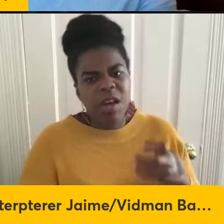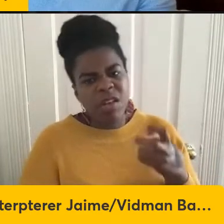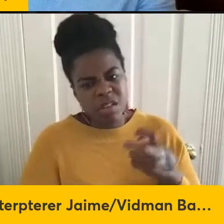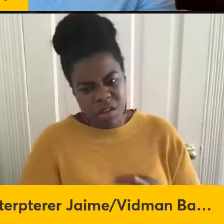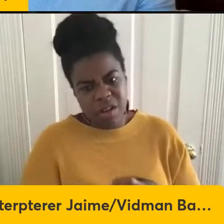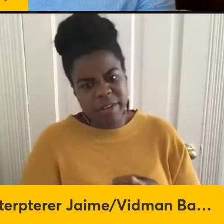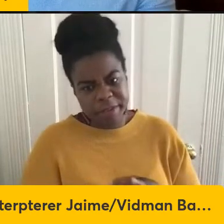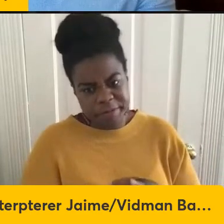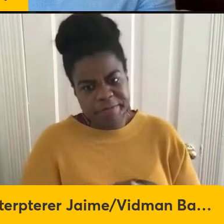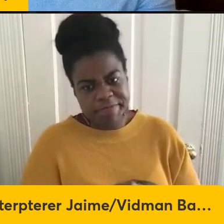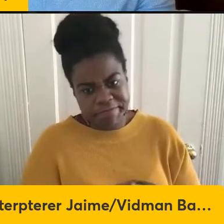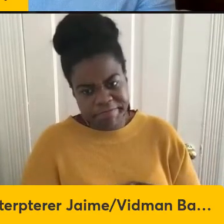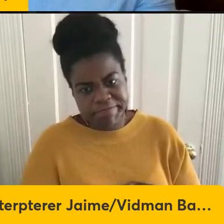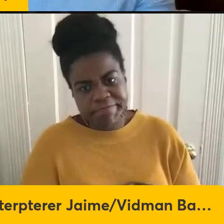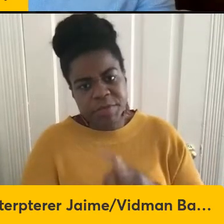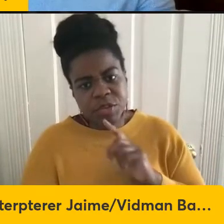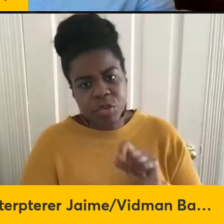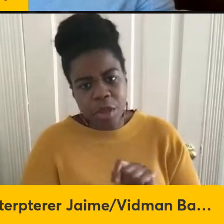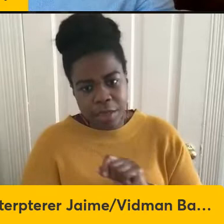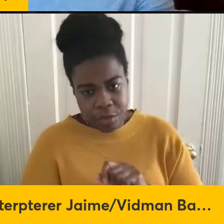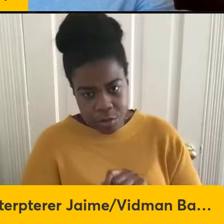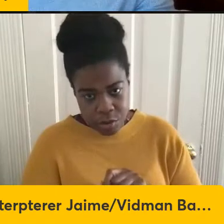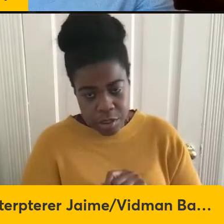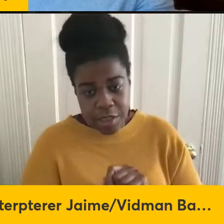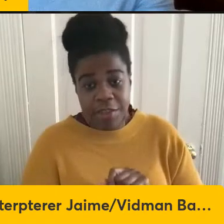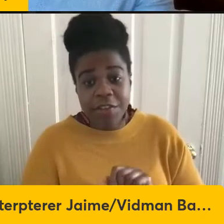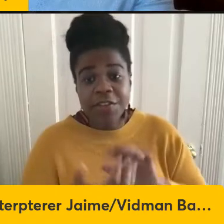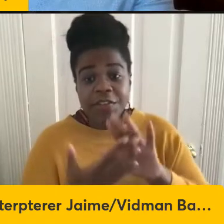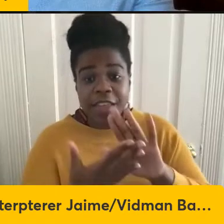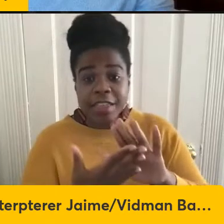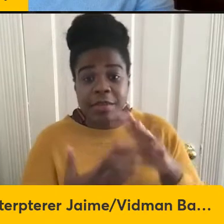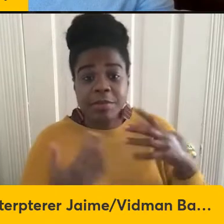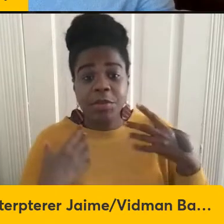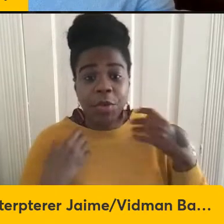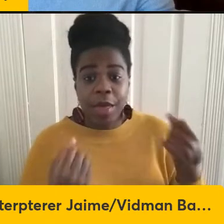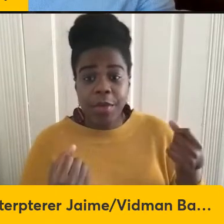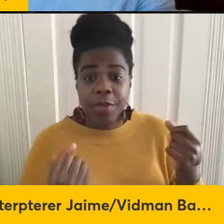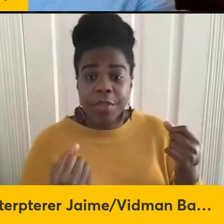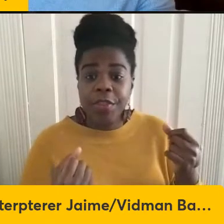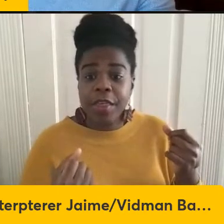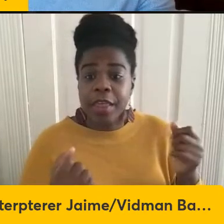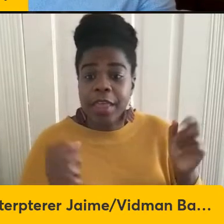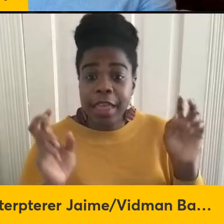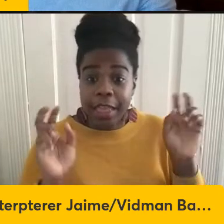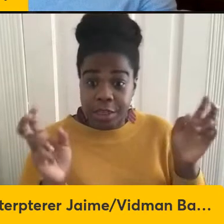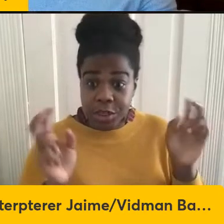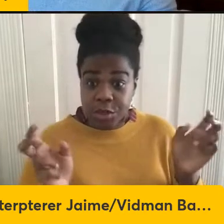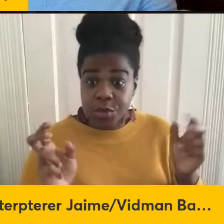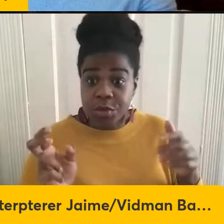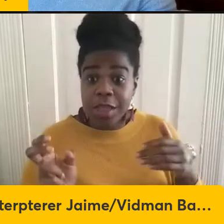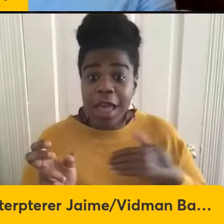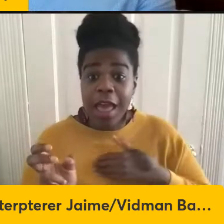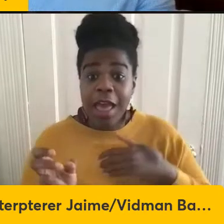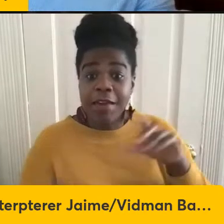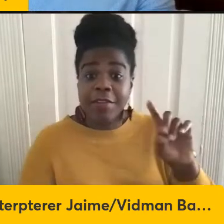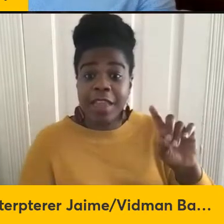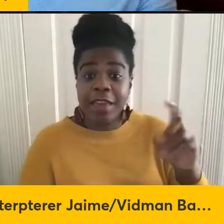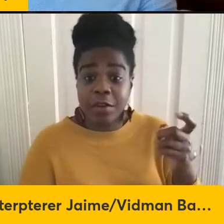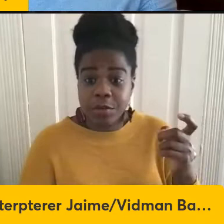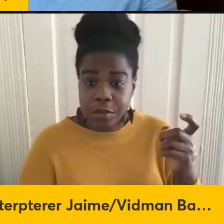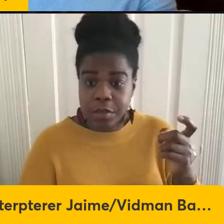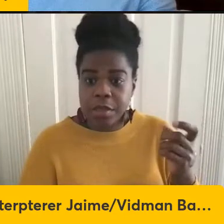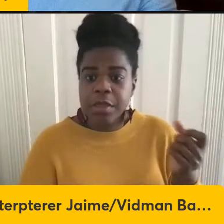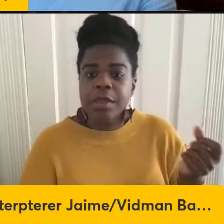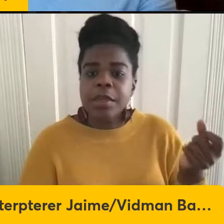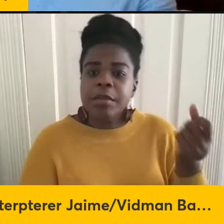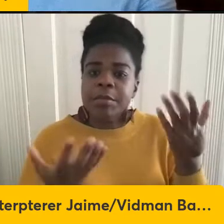hard to actually face up to some of the health issues that we may be diagnosed with, because for